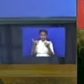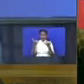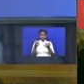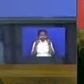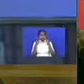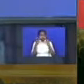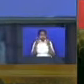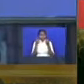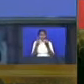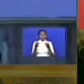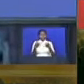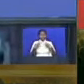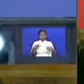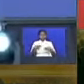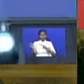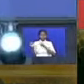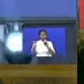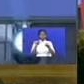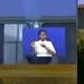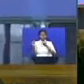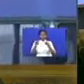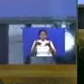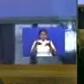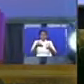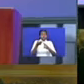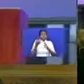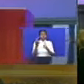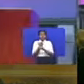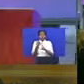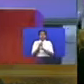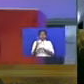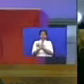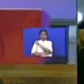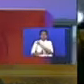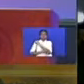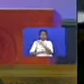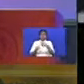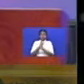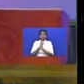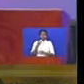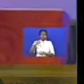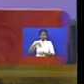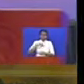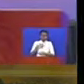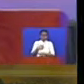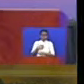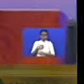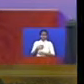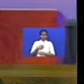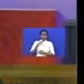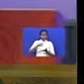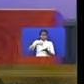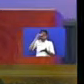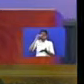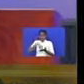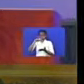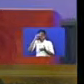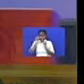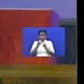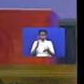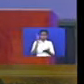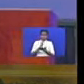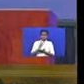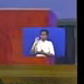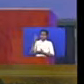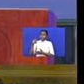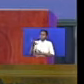from Botswana to just digest further this Kingdom Commonwealth. Because if we're going to say Kenya is the birthplace of revival, could it be that